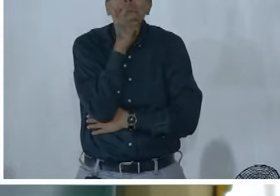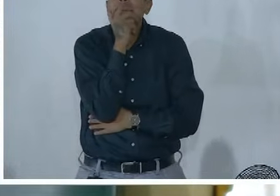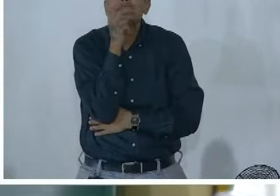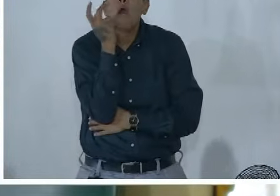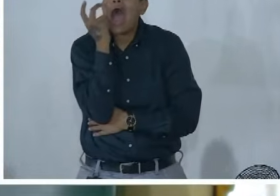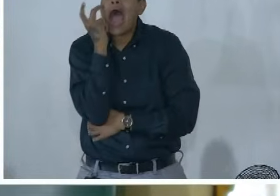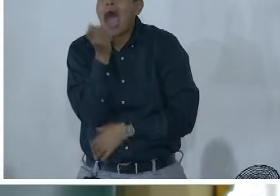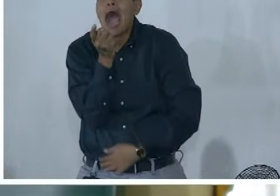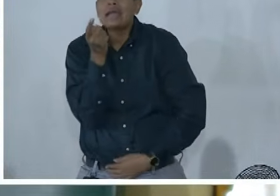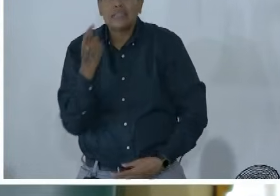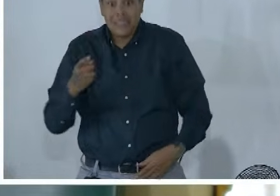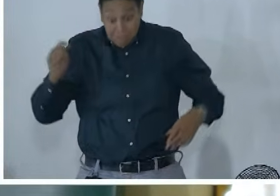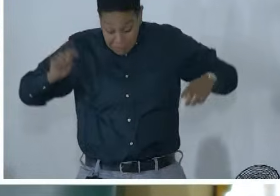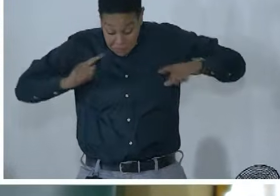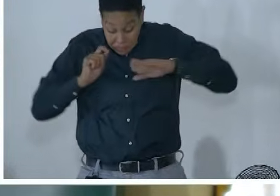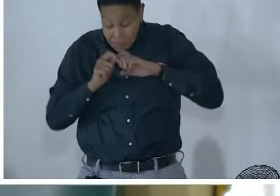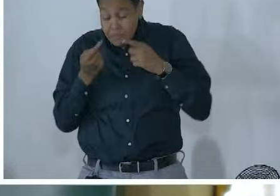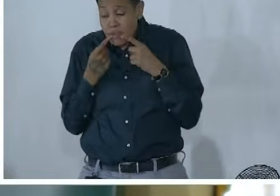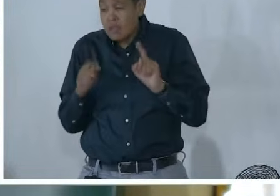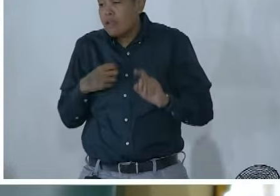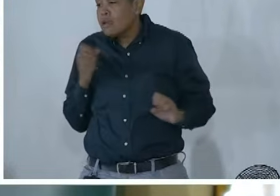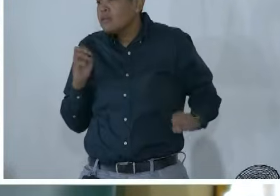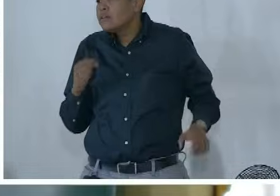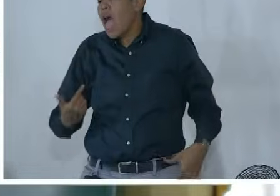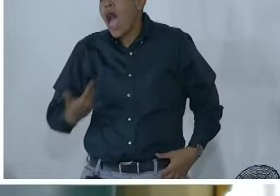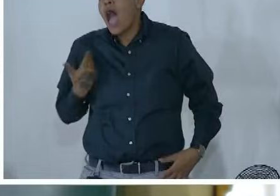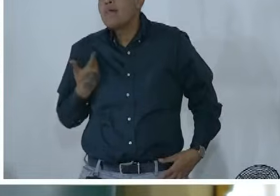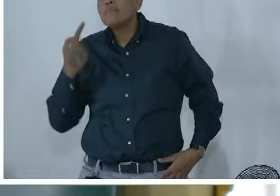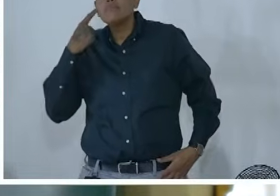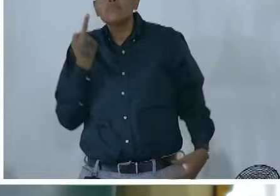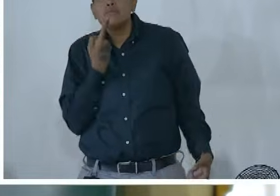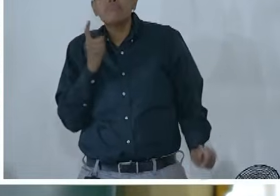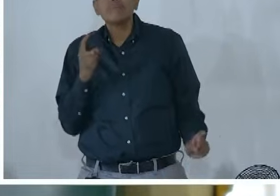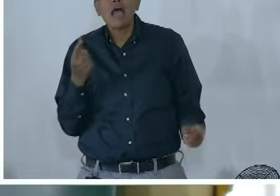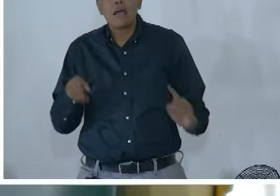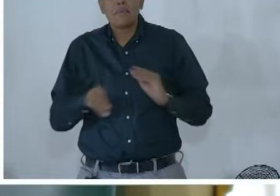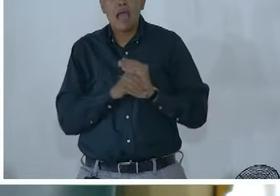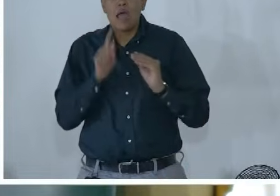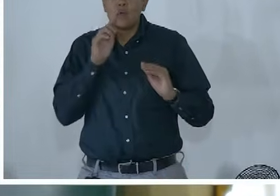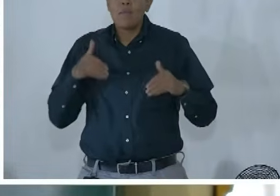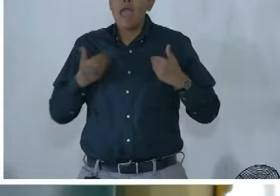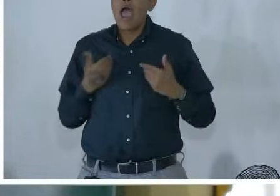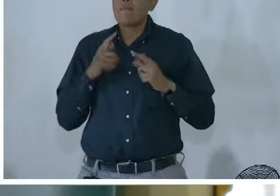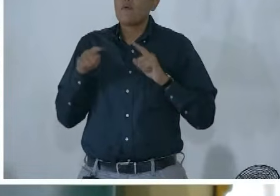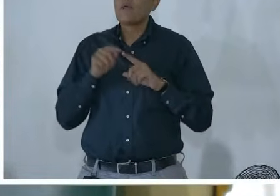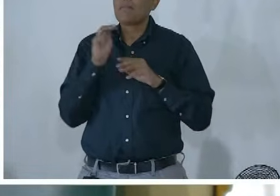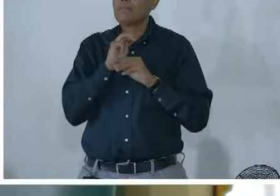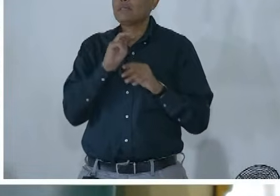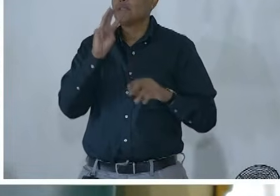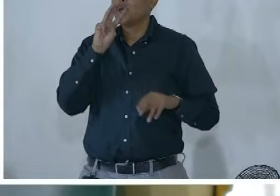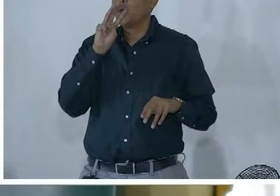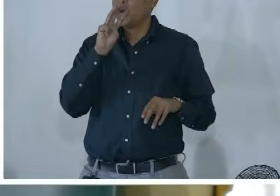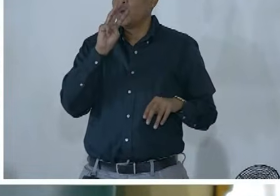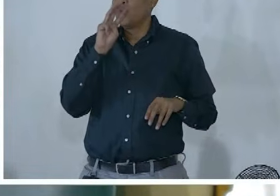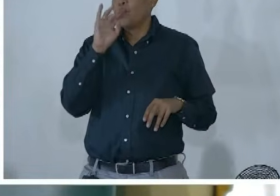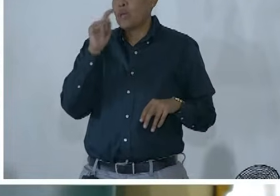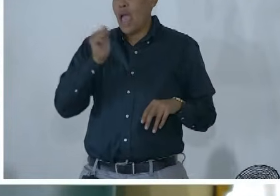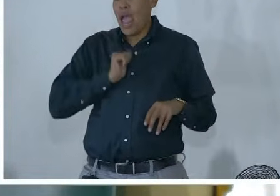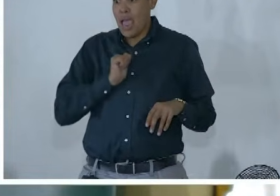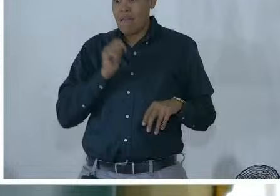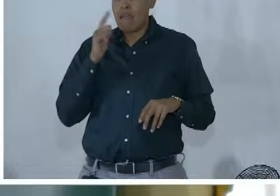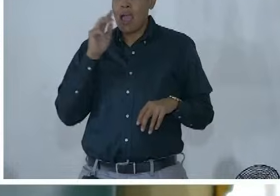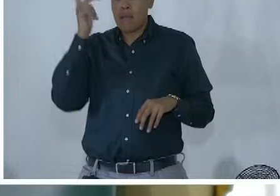And this announcement, while I'm very happy for it, I'll be happier when Minister Witter and I and the Prime